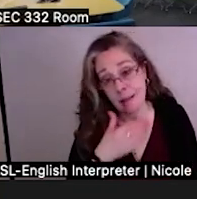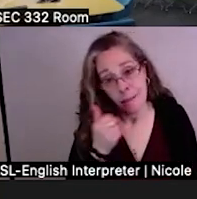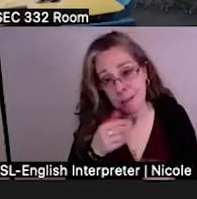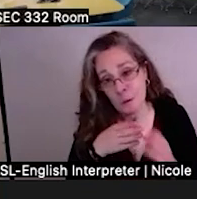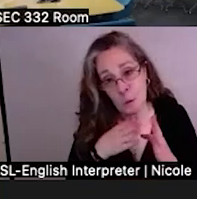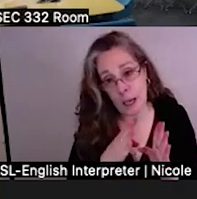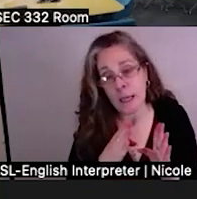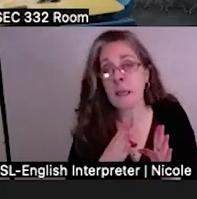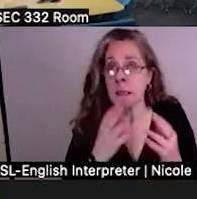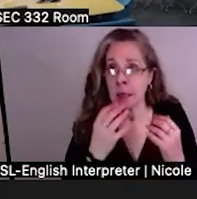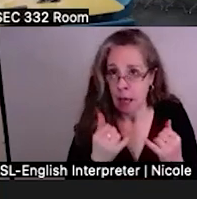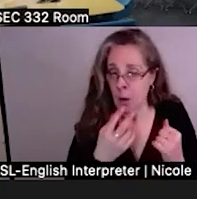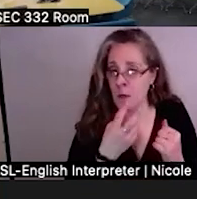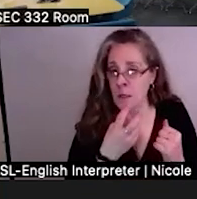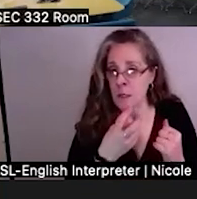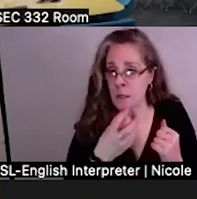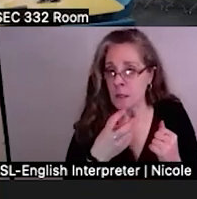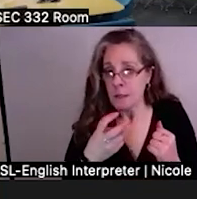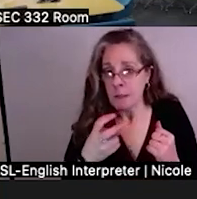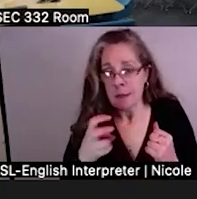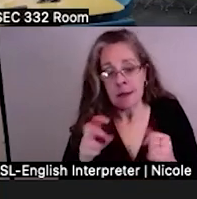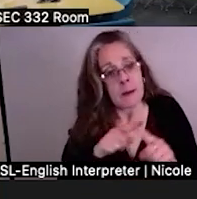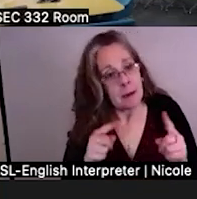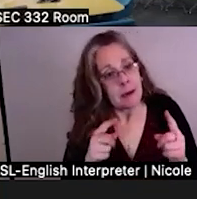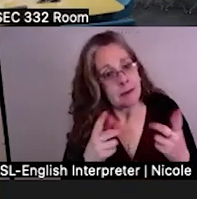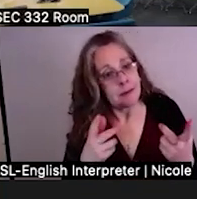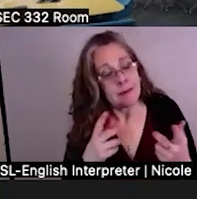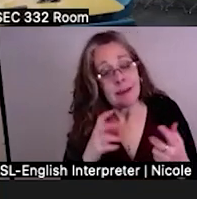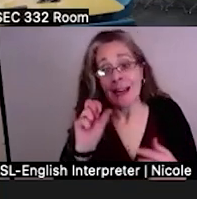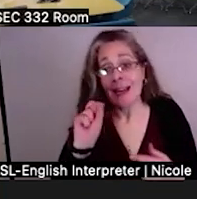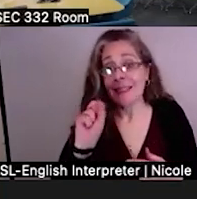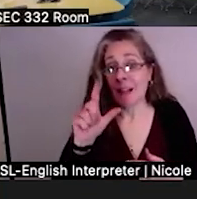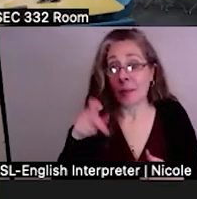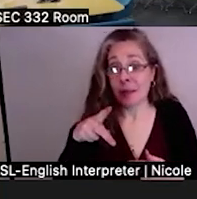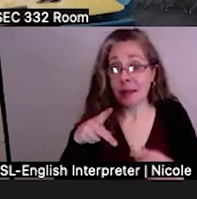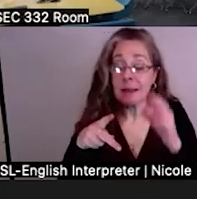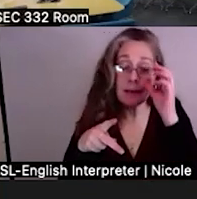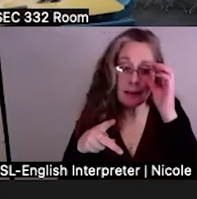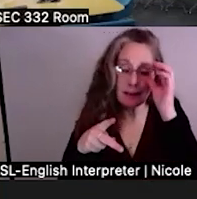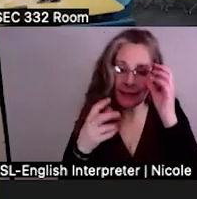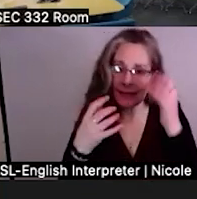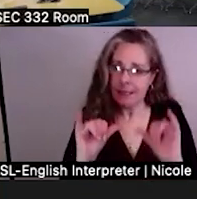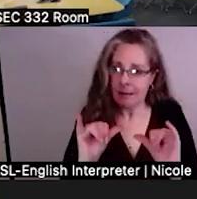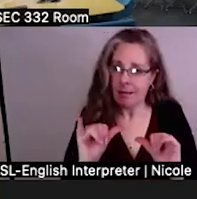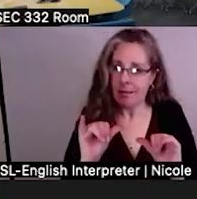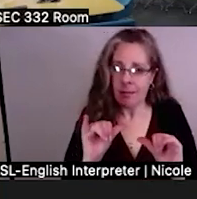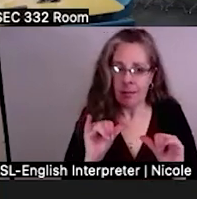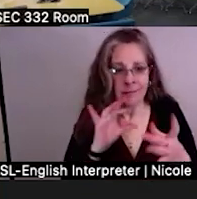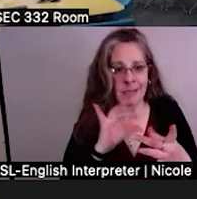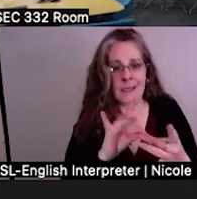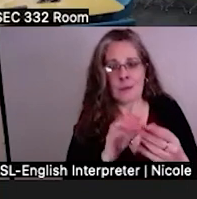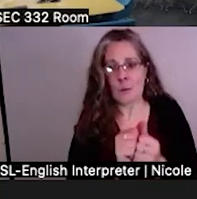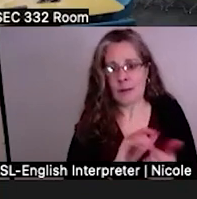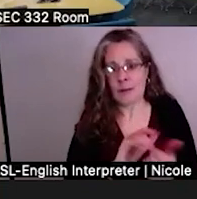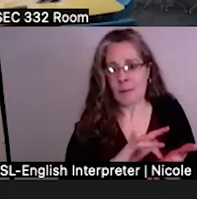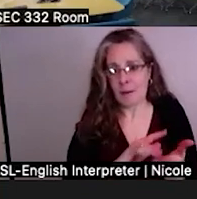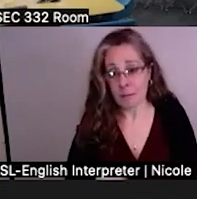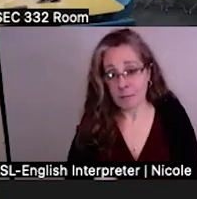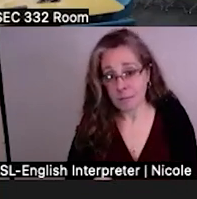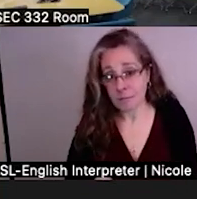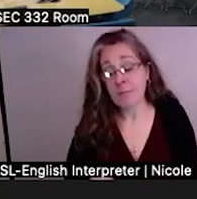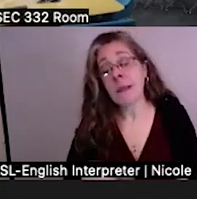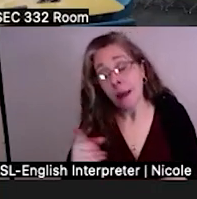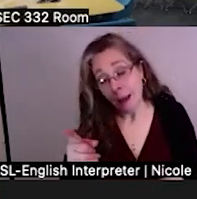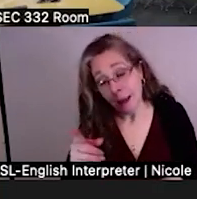it, but we still, definitely speech pathology in general is still in the medical model, as is ABA